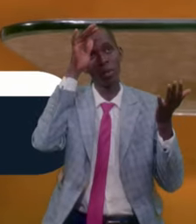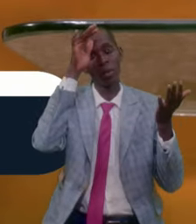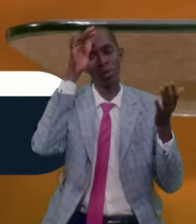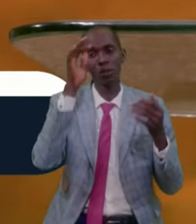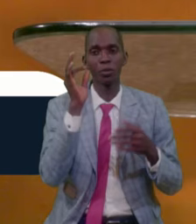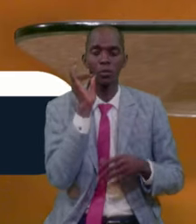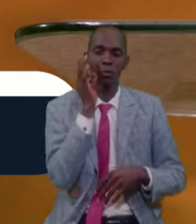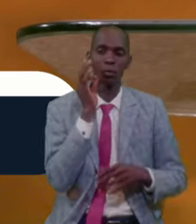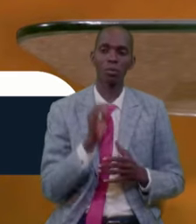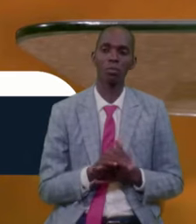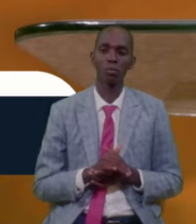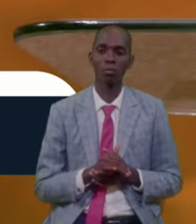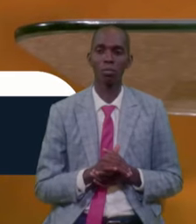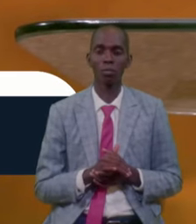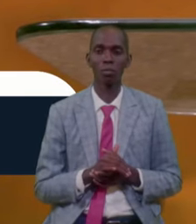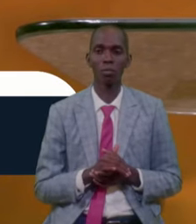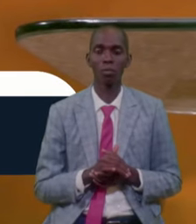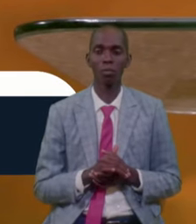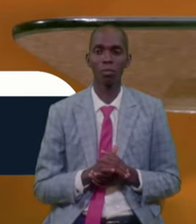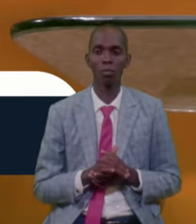expected fruit. The